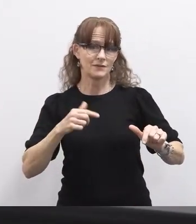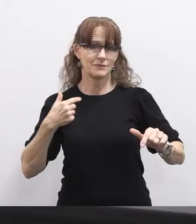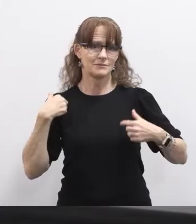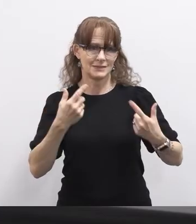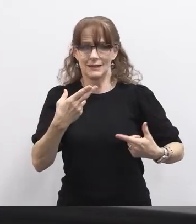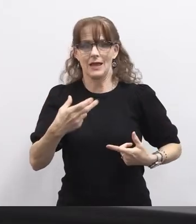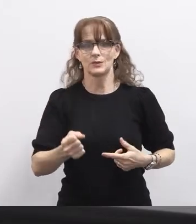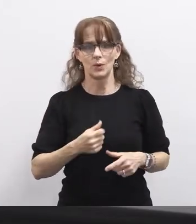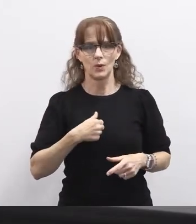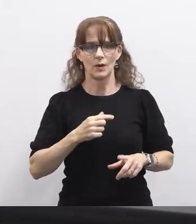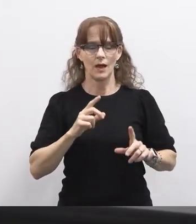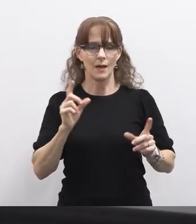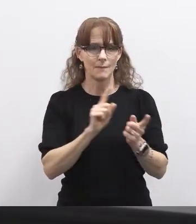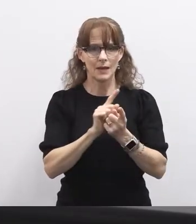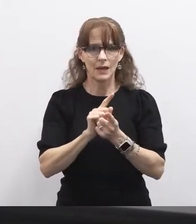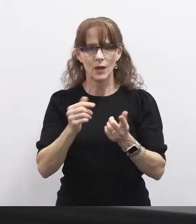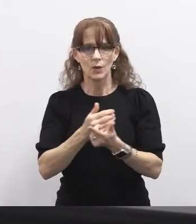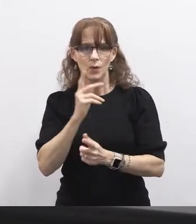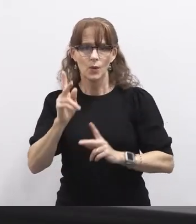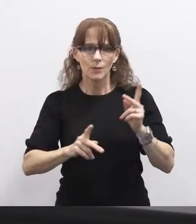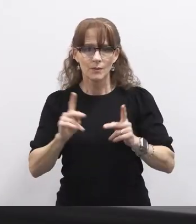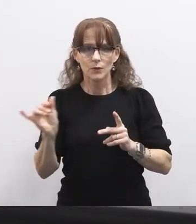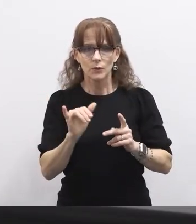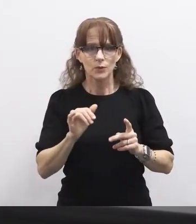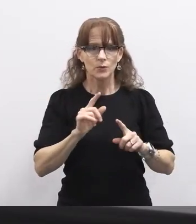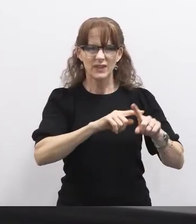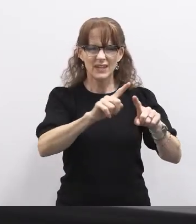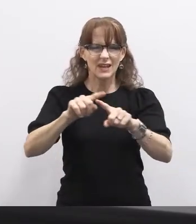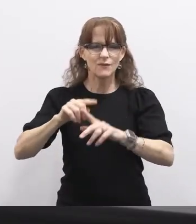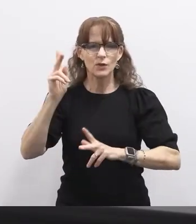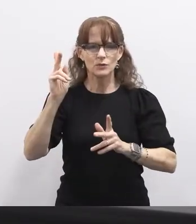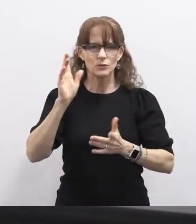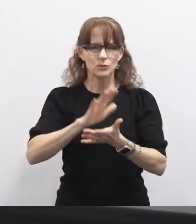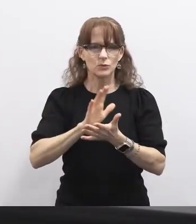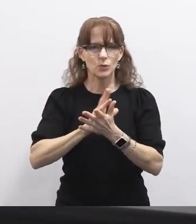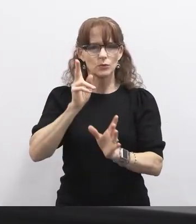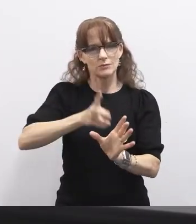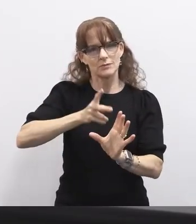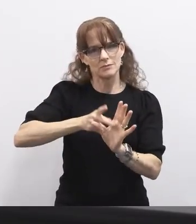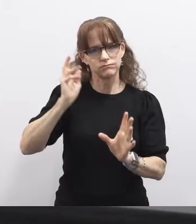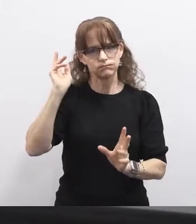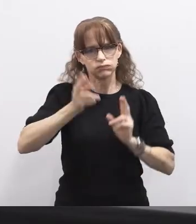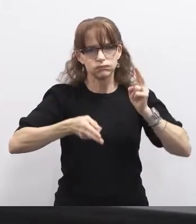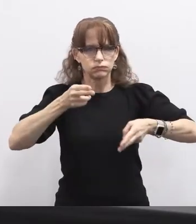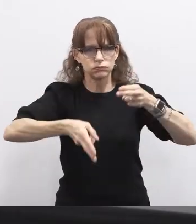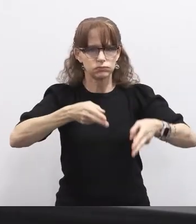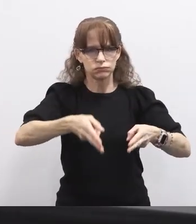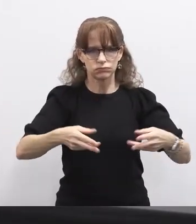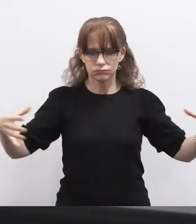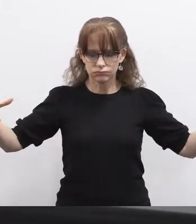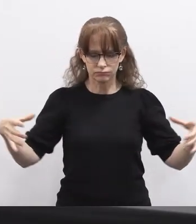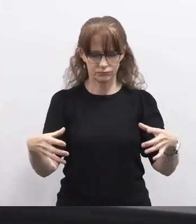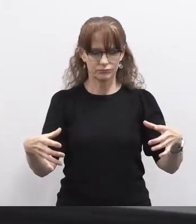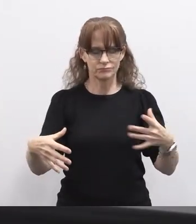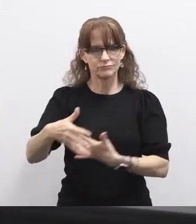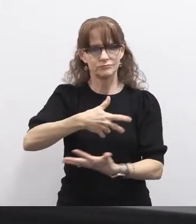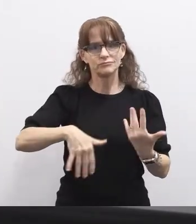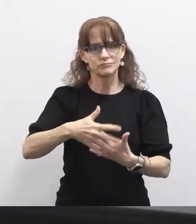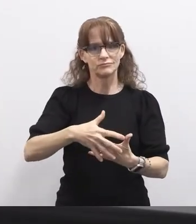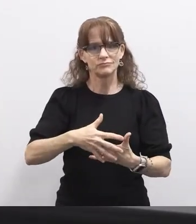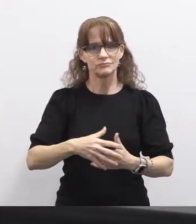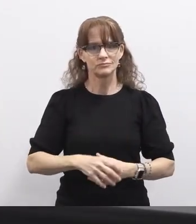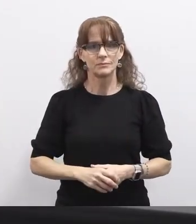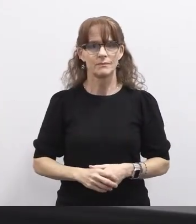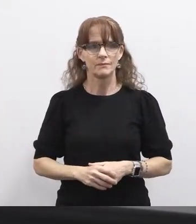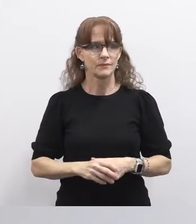school, and I've got to meet new people as well because of all the schools that were combined with us as well.